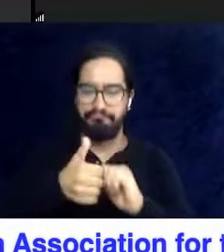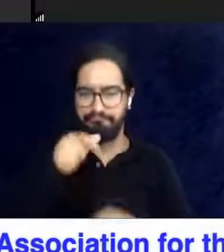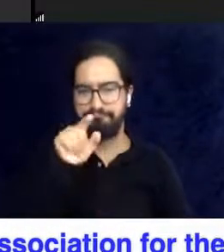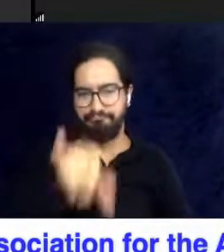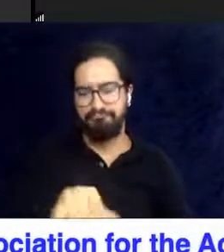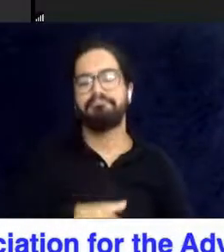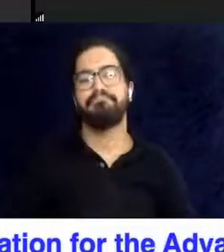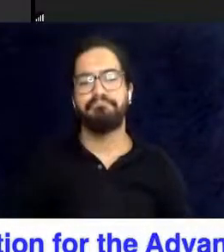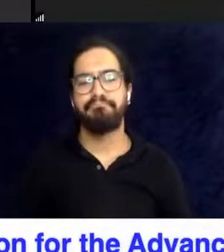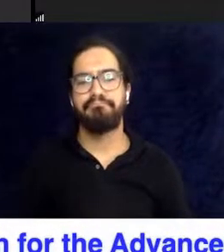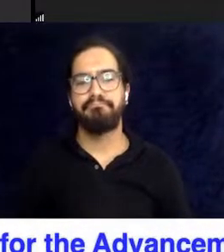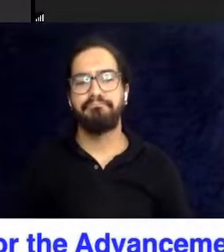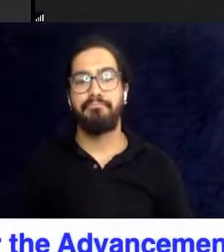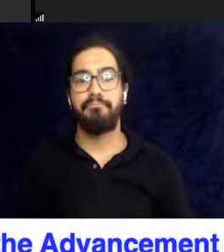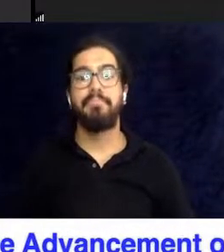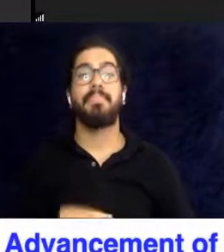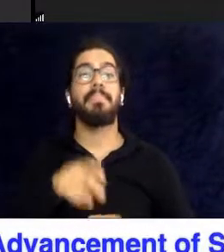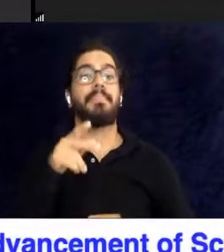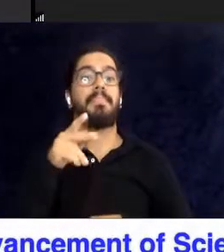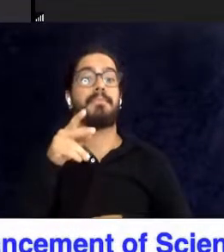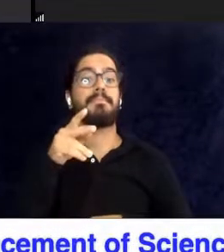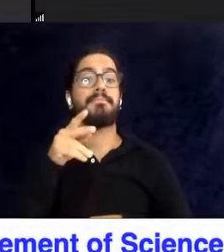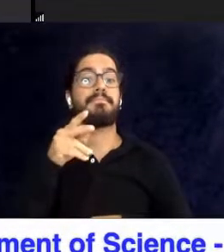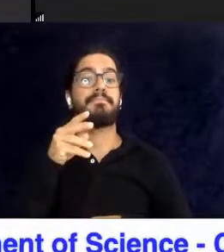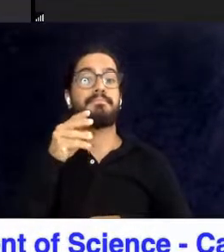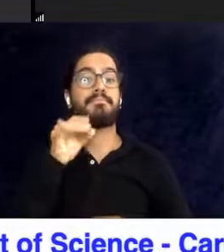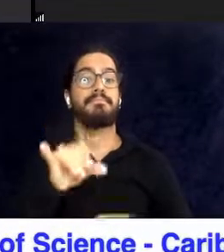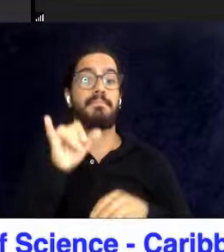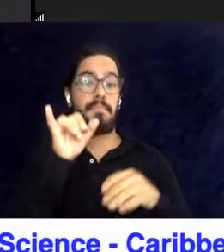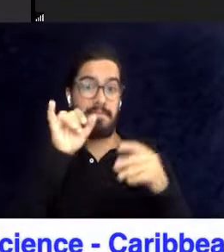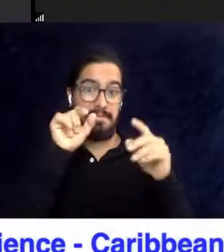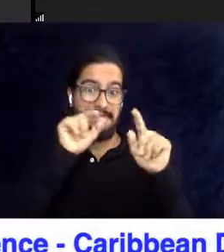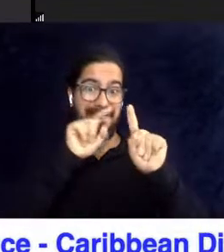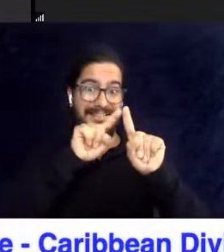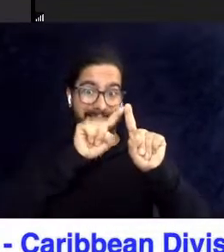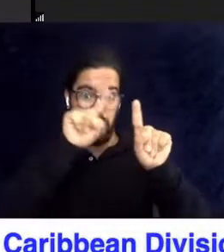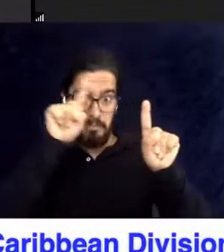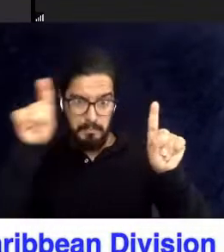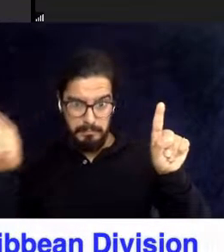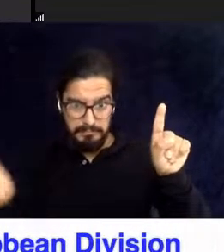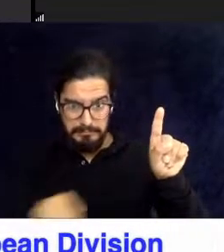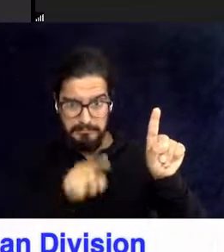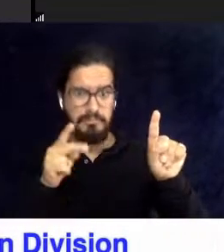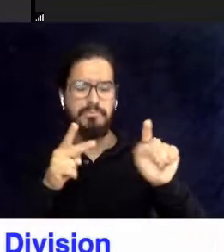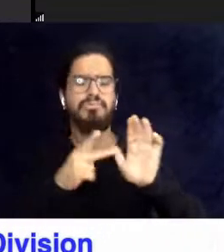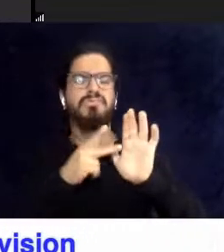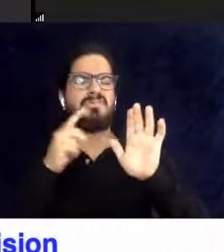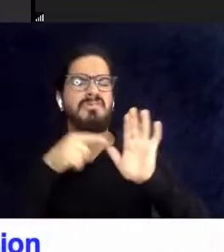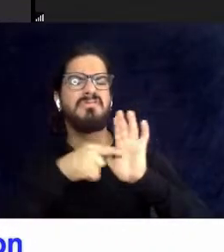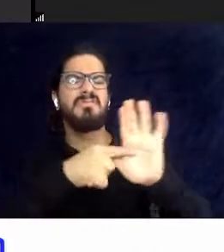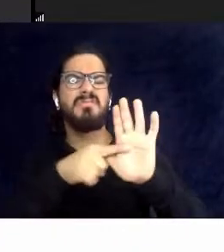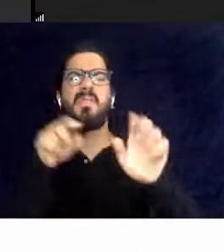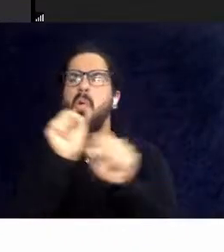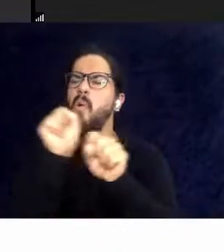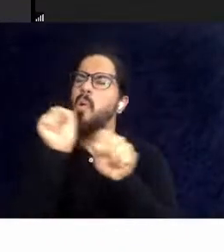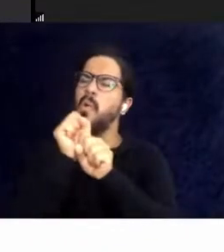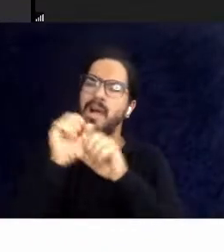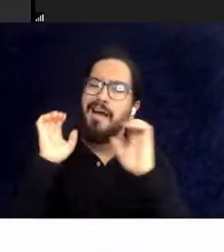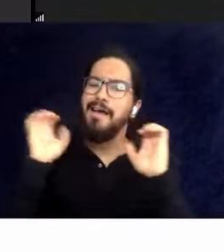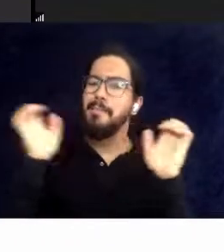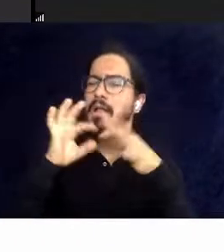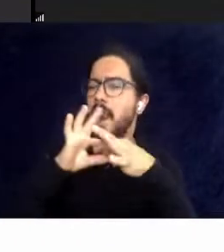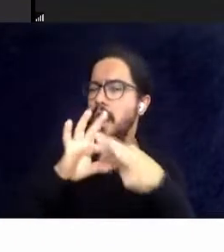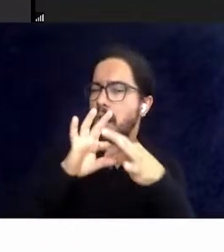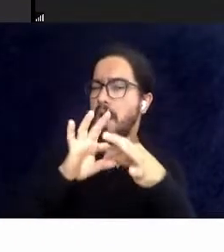This overarching slide points out the critical frameworks that guides the work of PAHO Health Emergencies. You will recognize